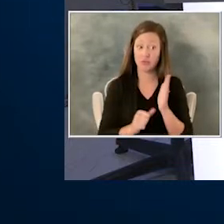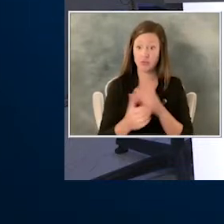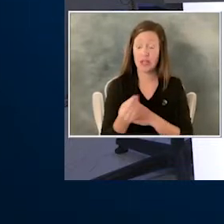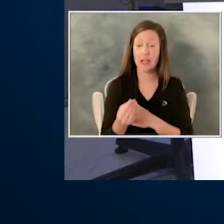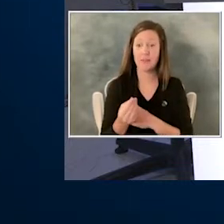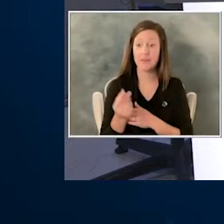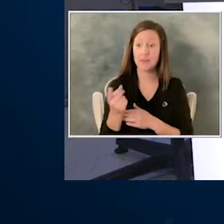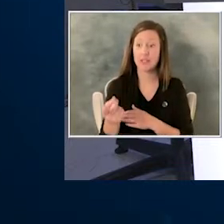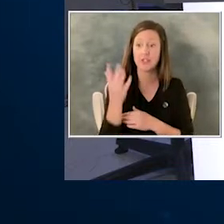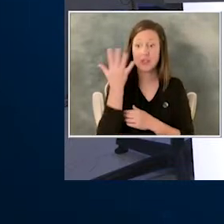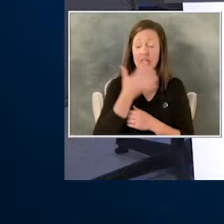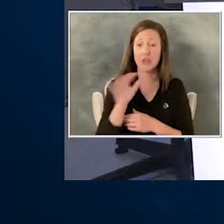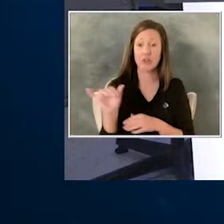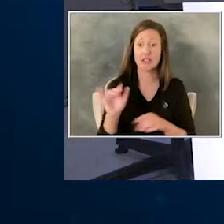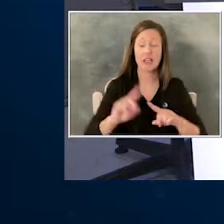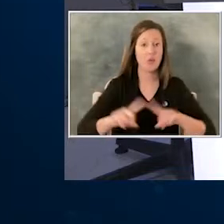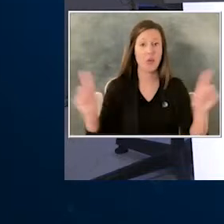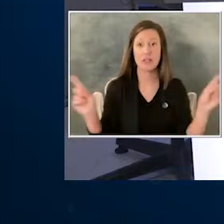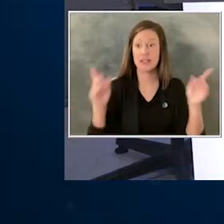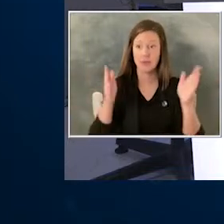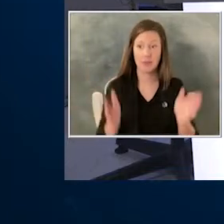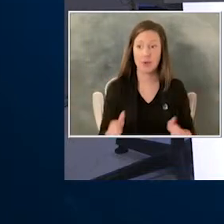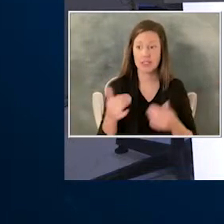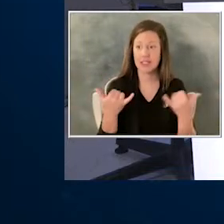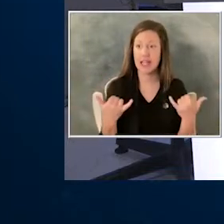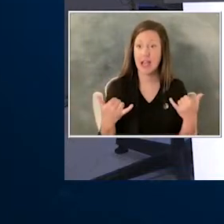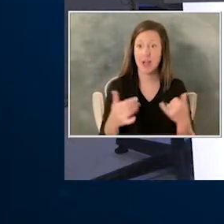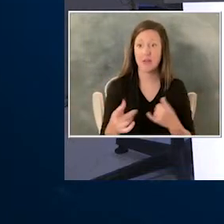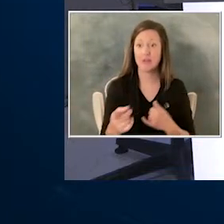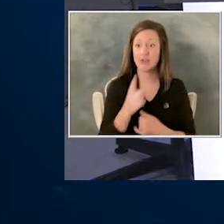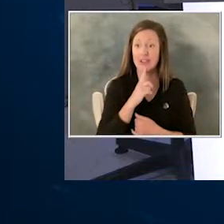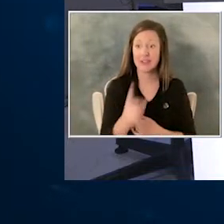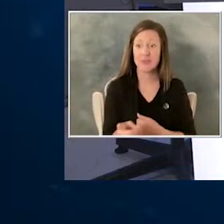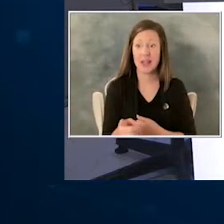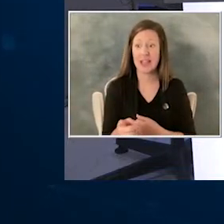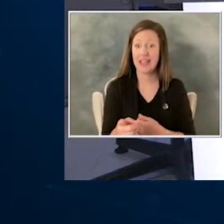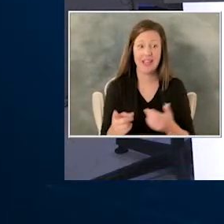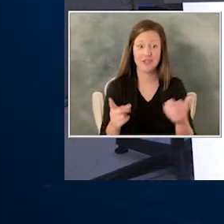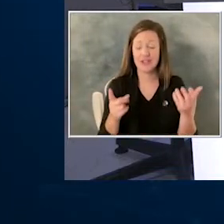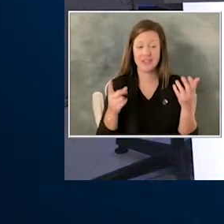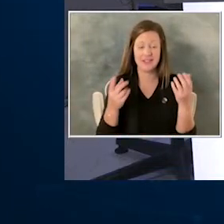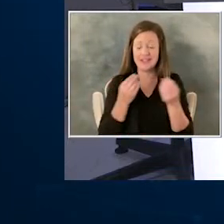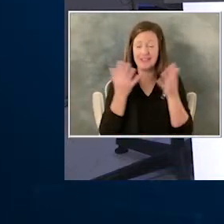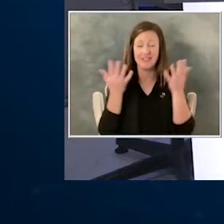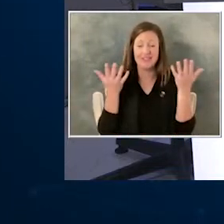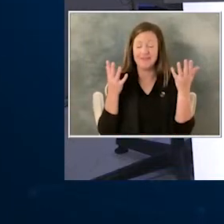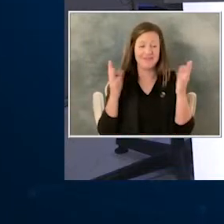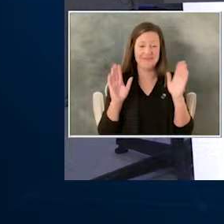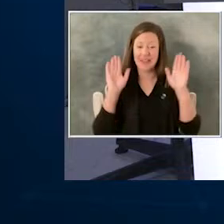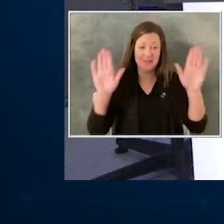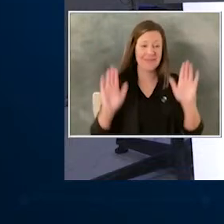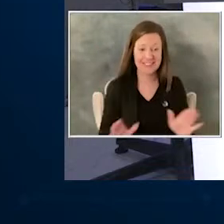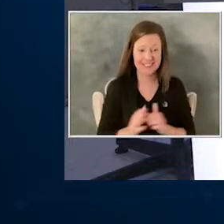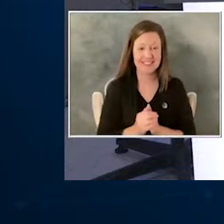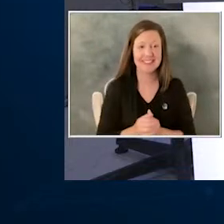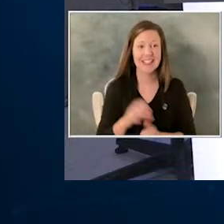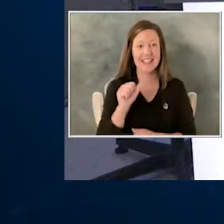whole different person. She's just bursting with life. You all look fantastic. Sam, in your line of